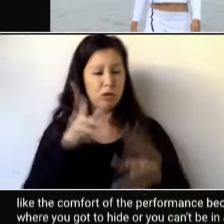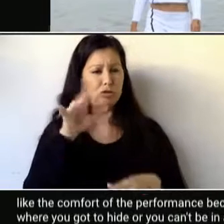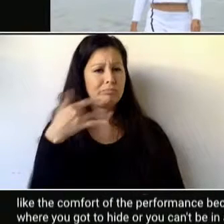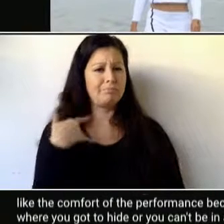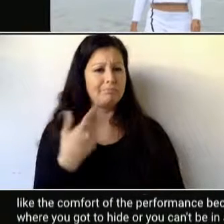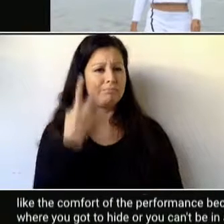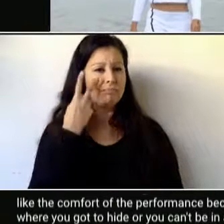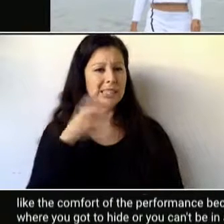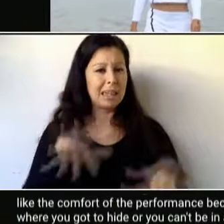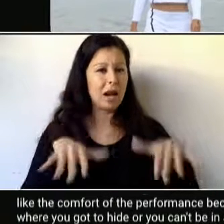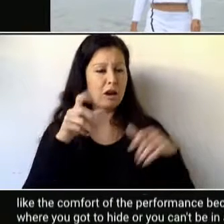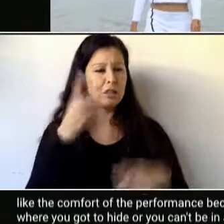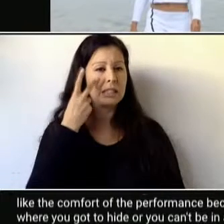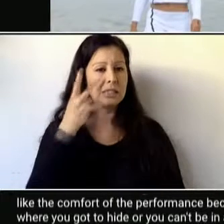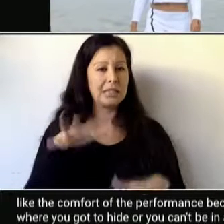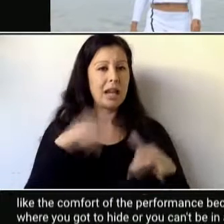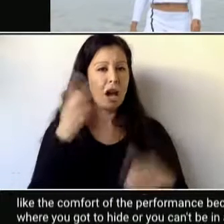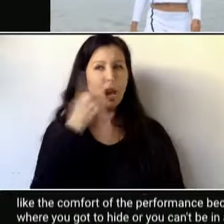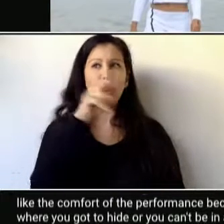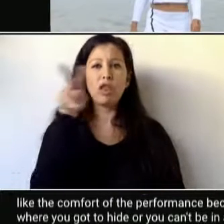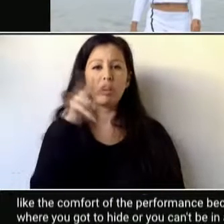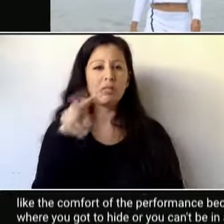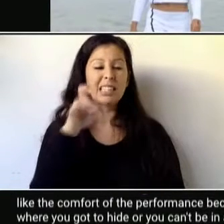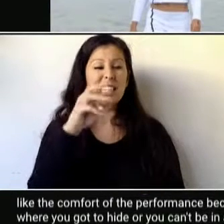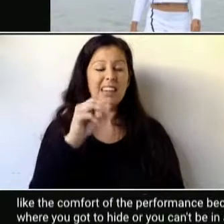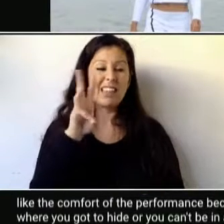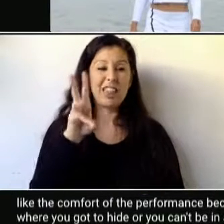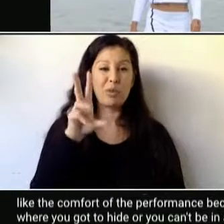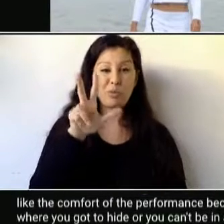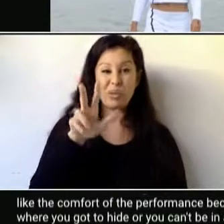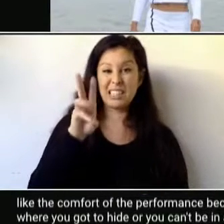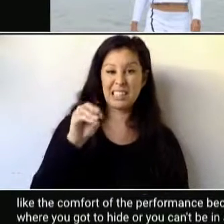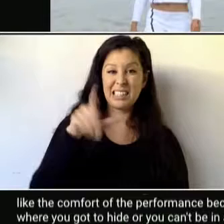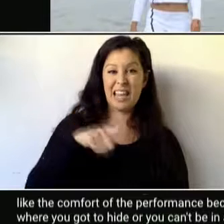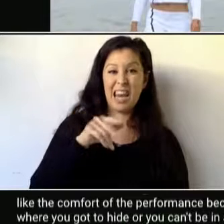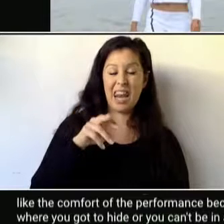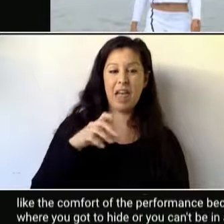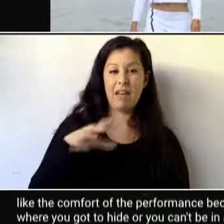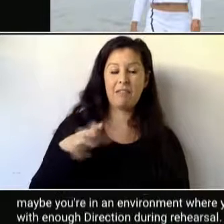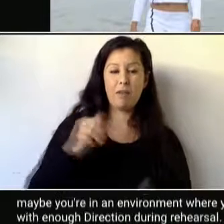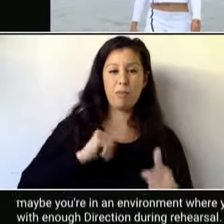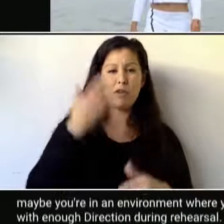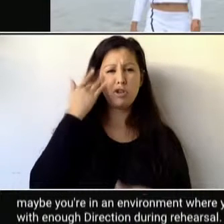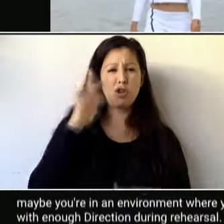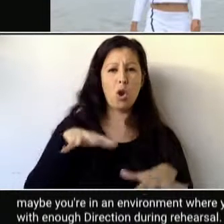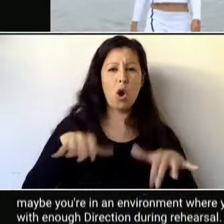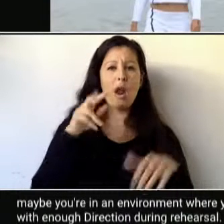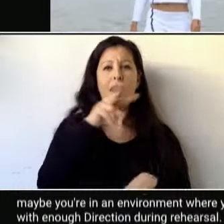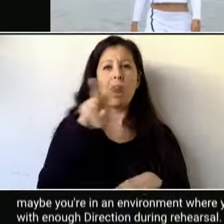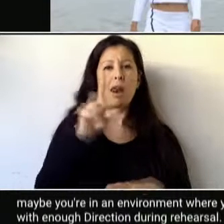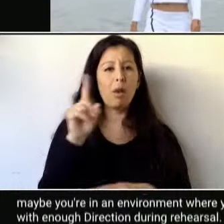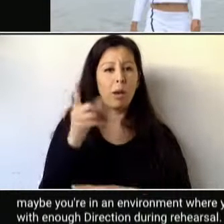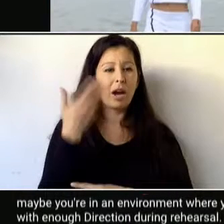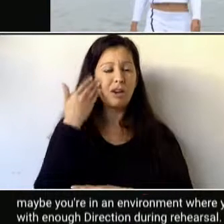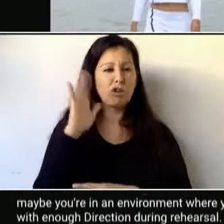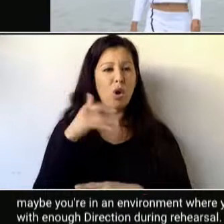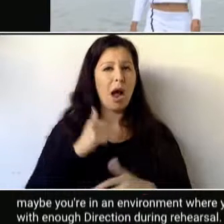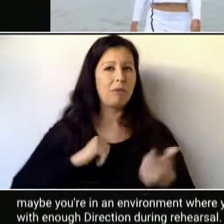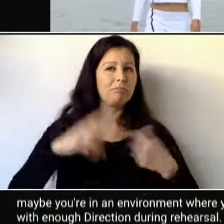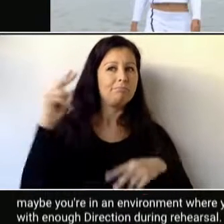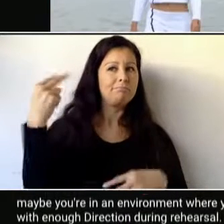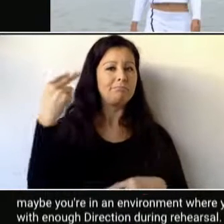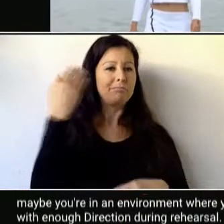the audience. You can see where the audience is looking. Even in the 360 live performance, you know where the audience is looking, so you know how to be on. But